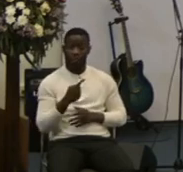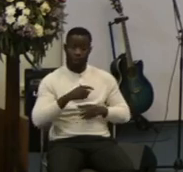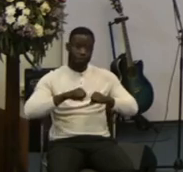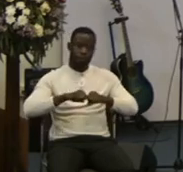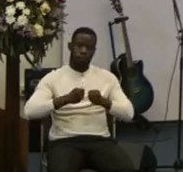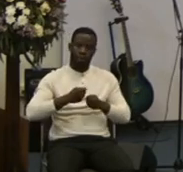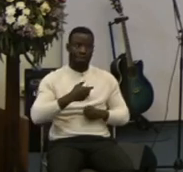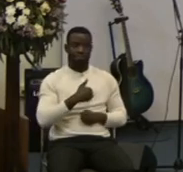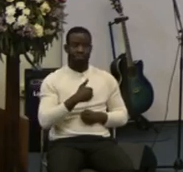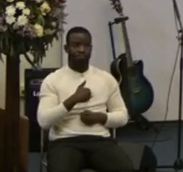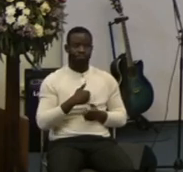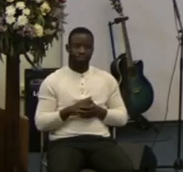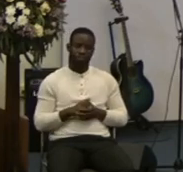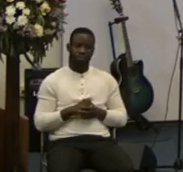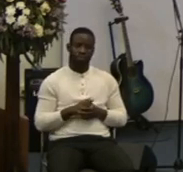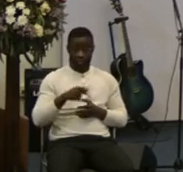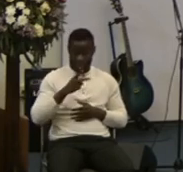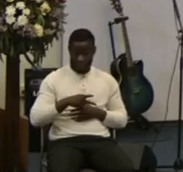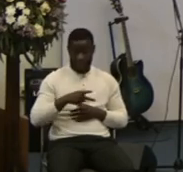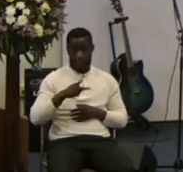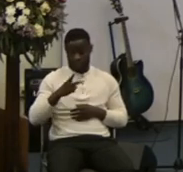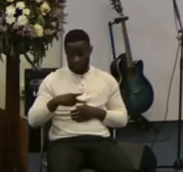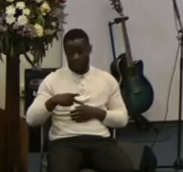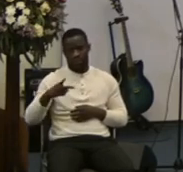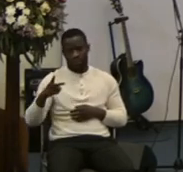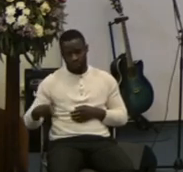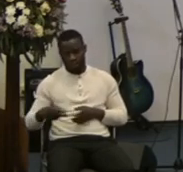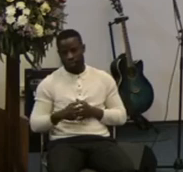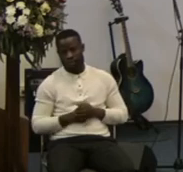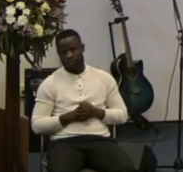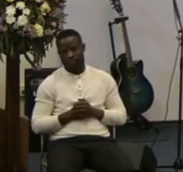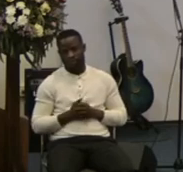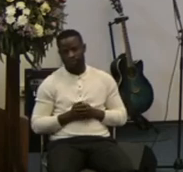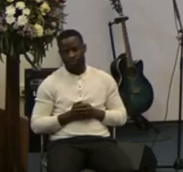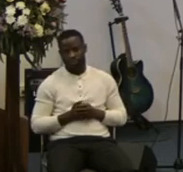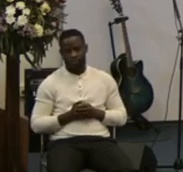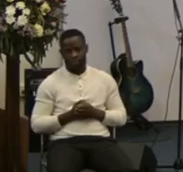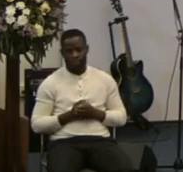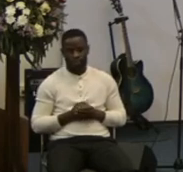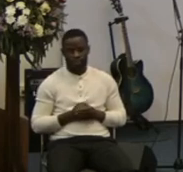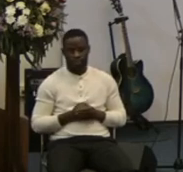me here again and again and again.